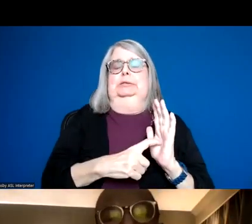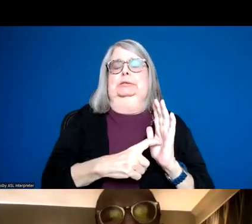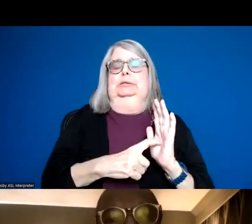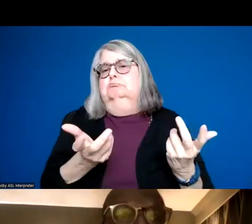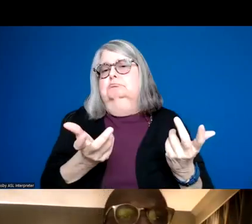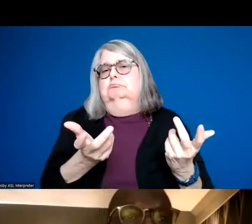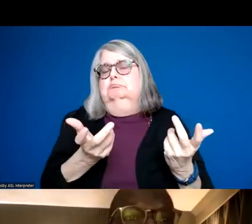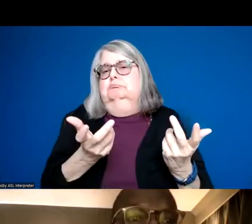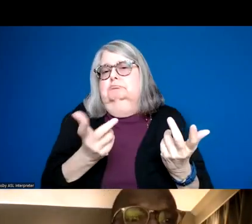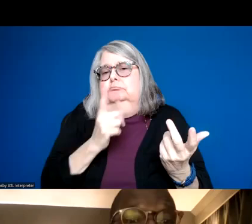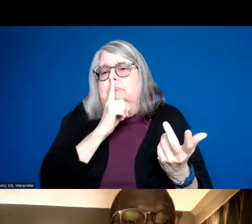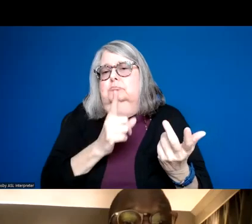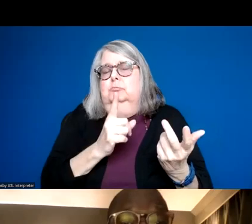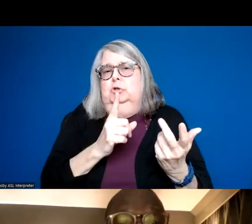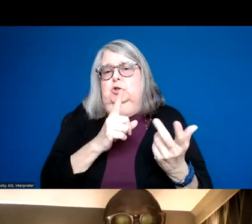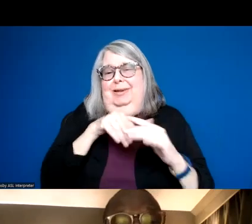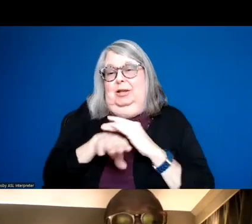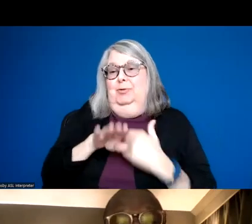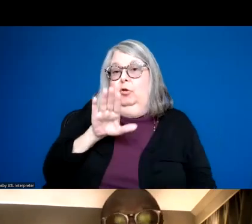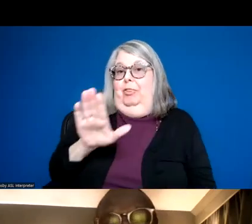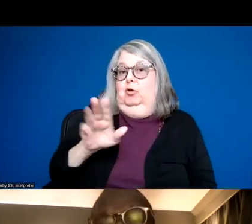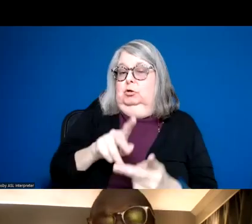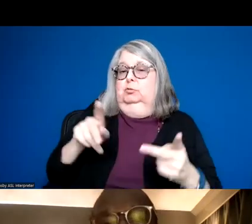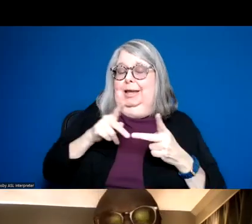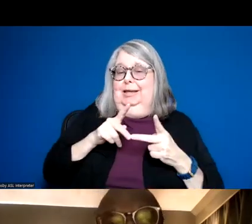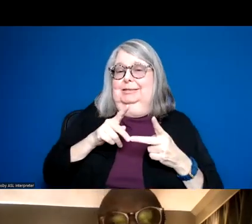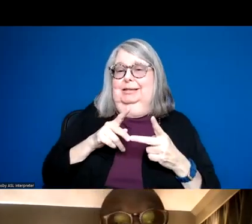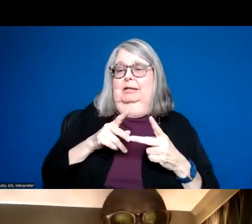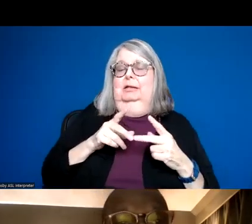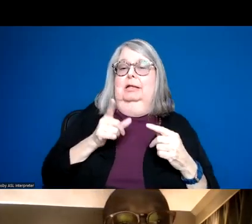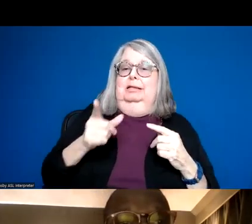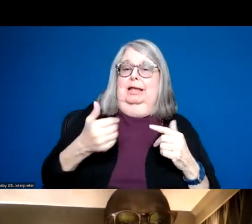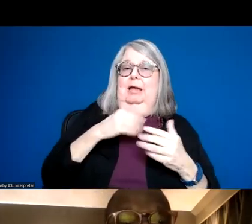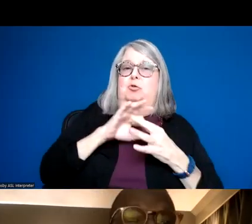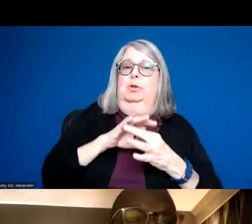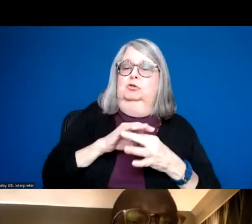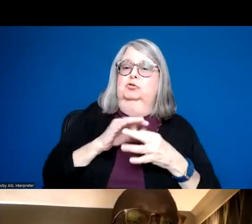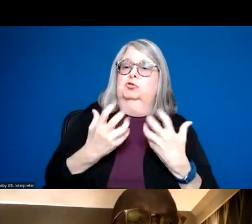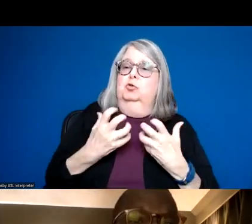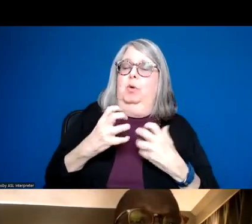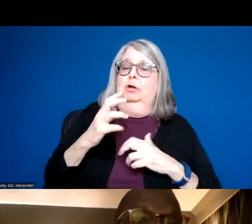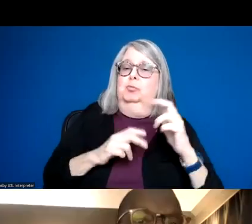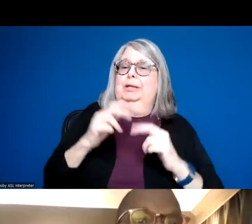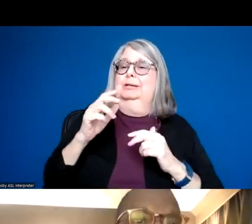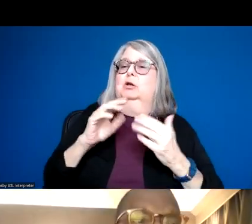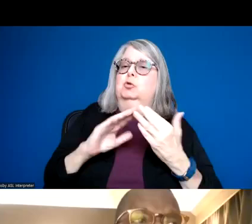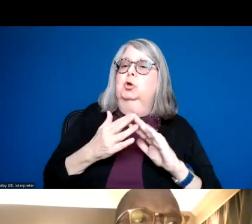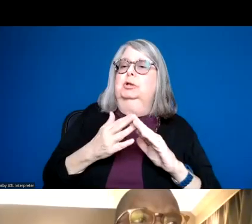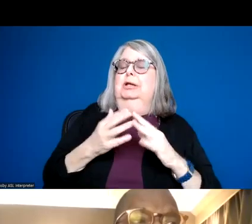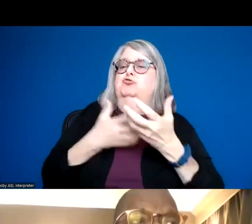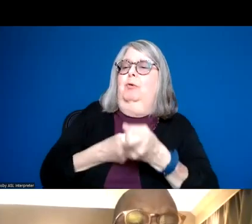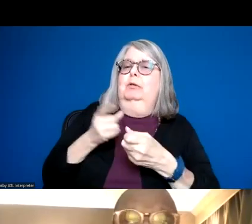you're actually entering into their space, that they have the relationship that you are looking to build with the community, and it's trusting them to be your guide